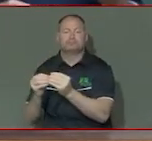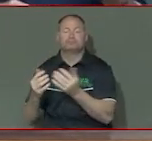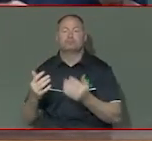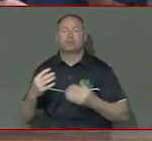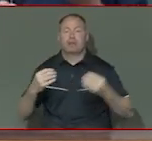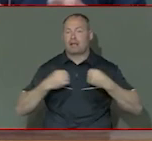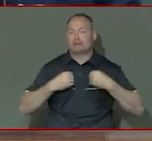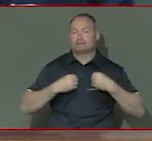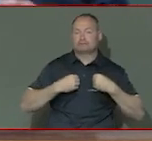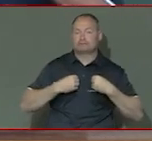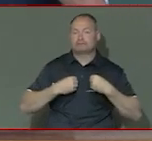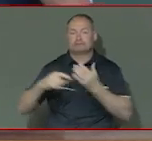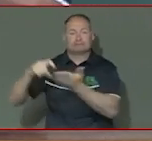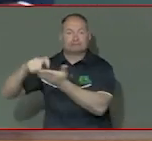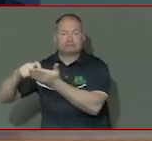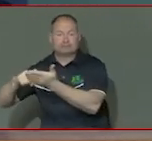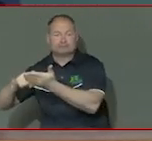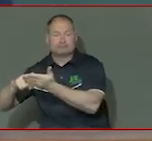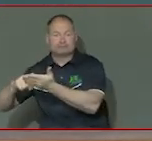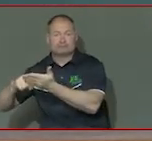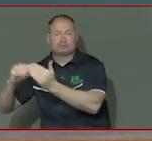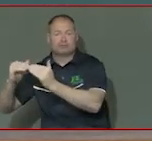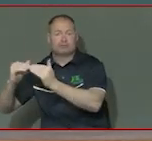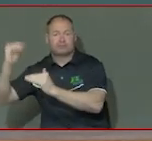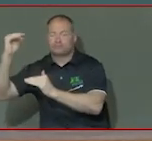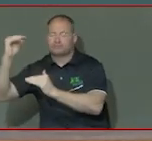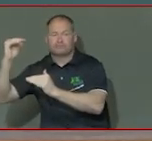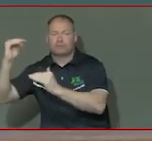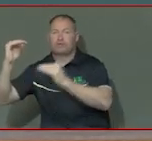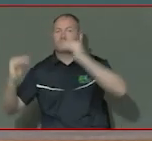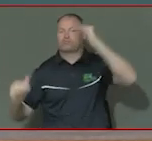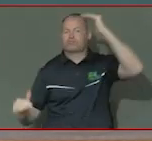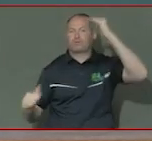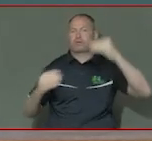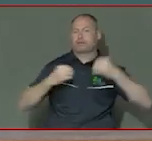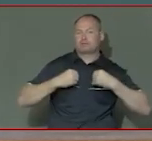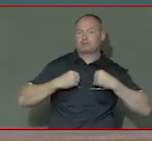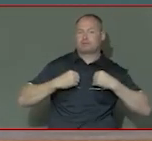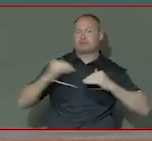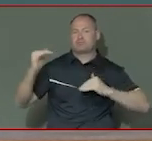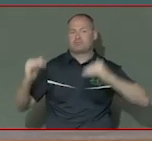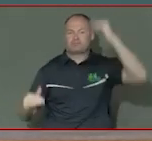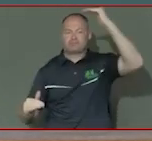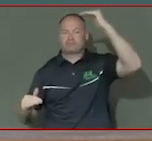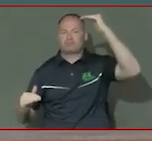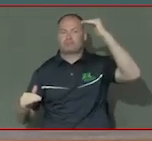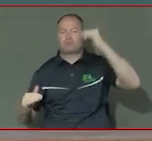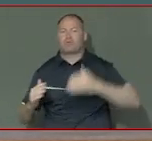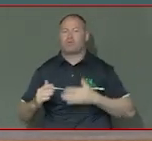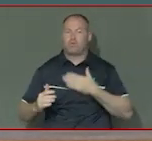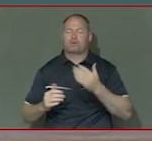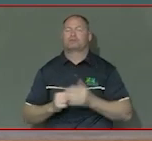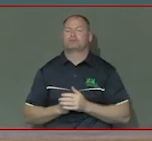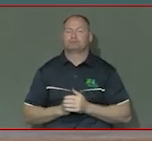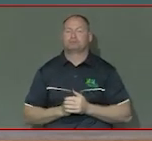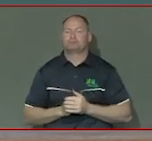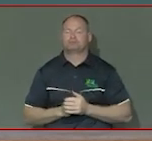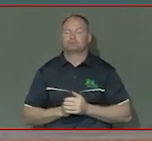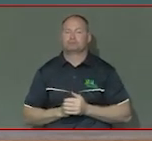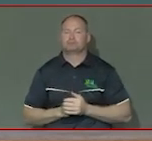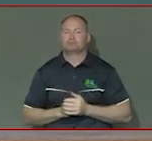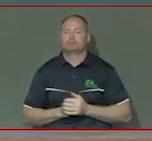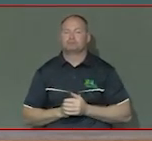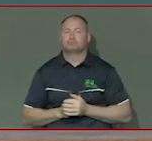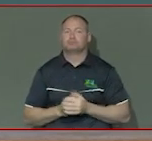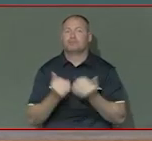the liabilities. Just one thing before I forget that, when you have to do comment, when you have to